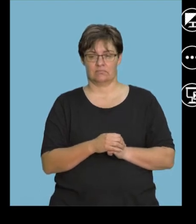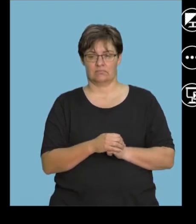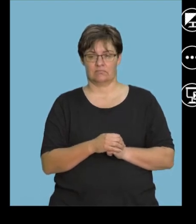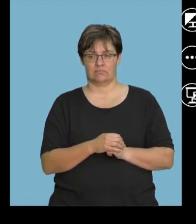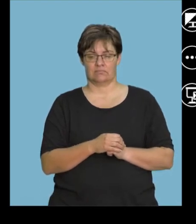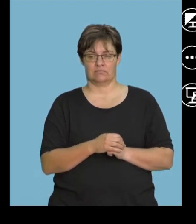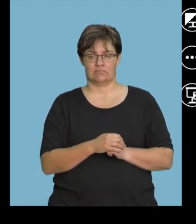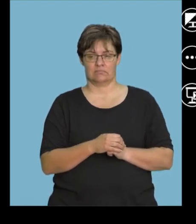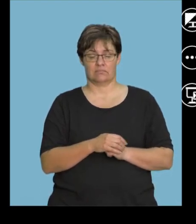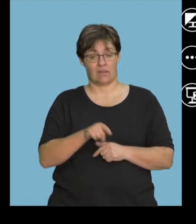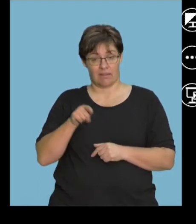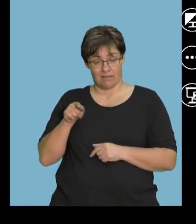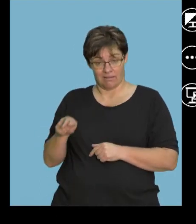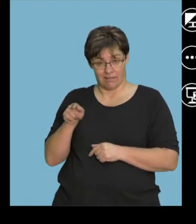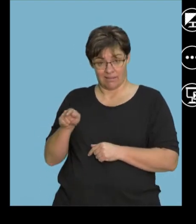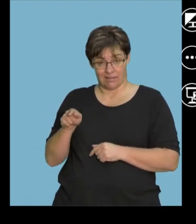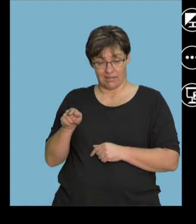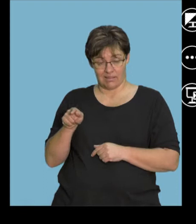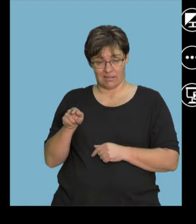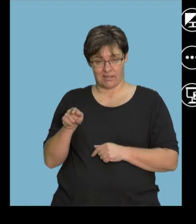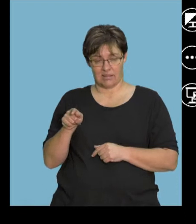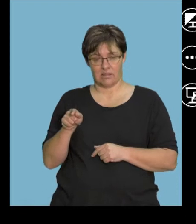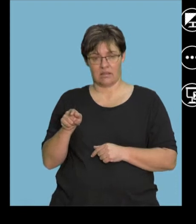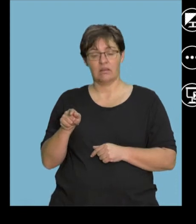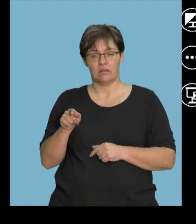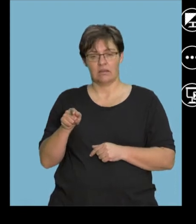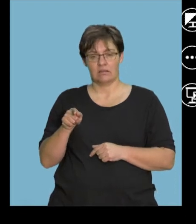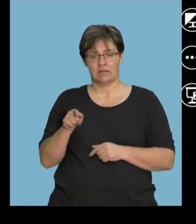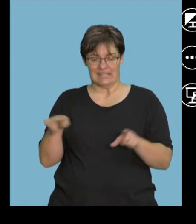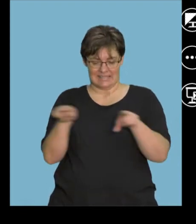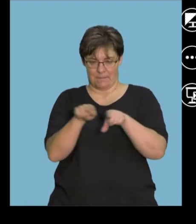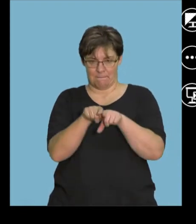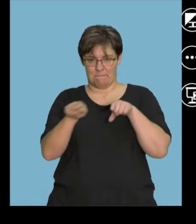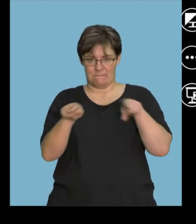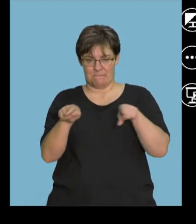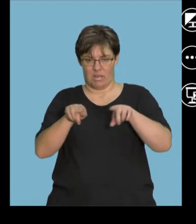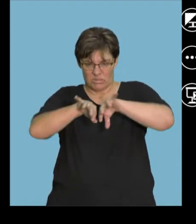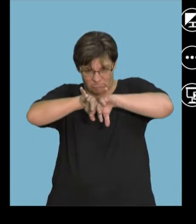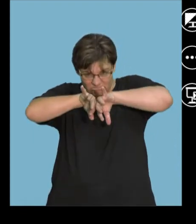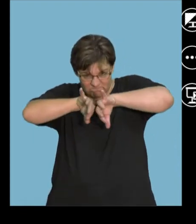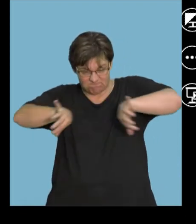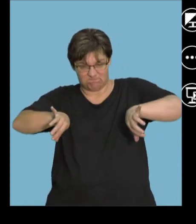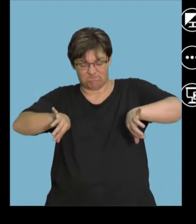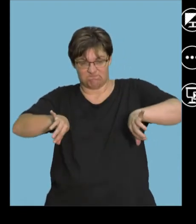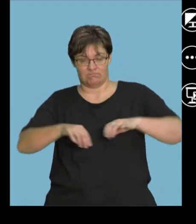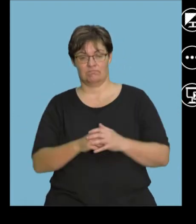this is opposite poles, and then this one has to do with like,